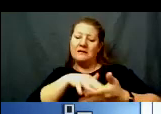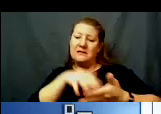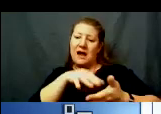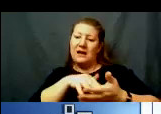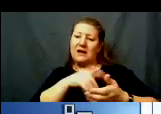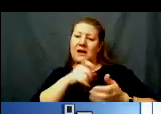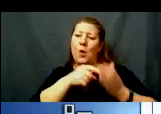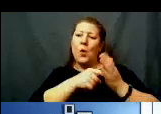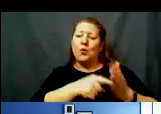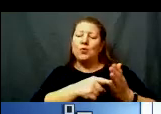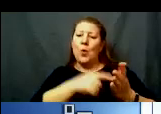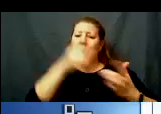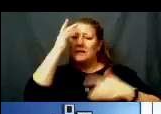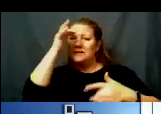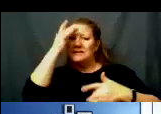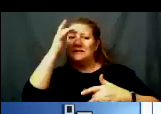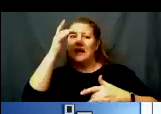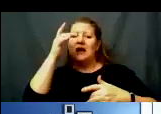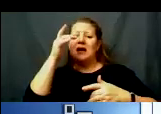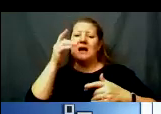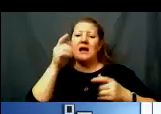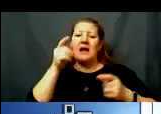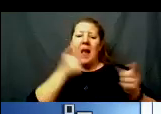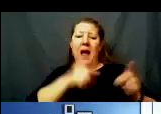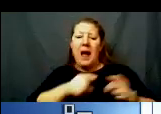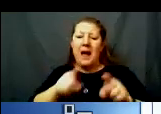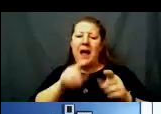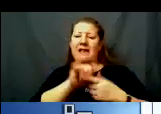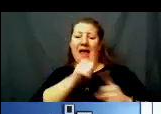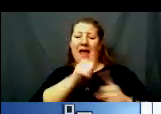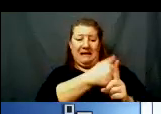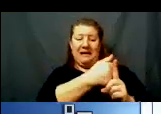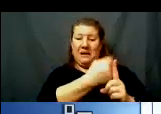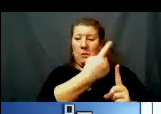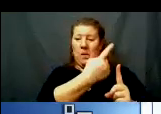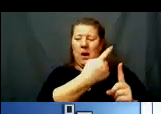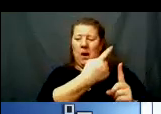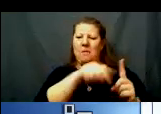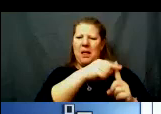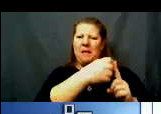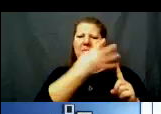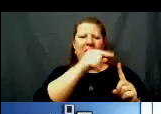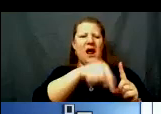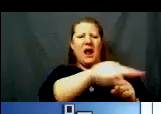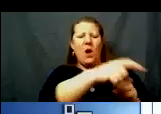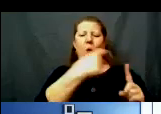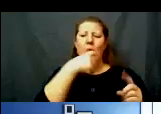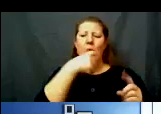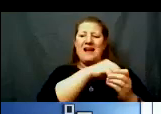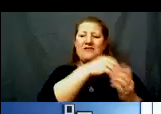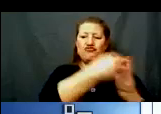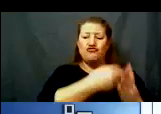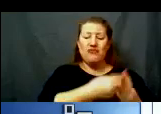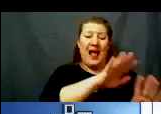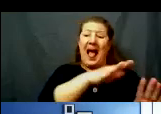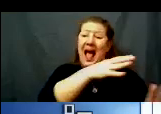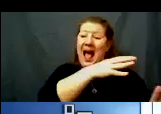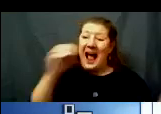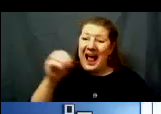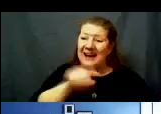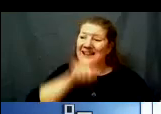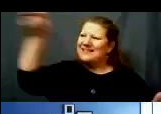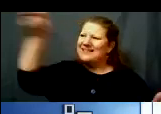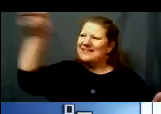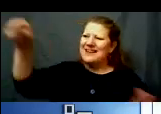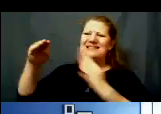and illnesses and disease that Richard Mosley and other incarcerated persons and people in the town of LaBelle, Pennsylvania